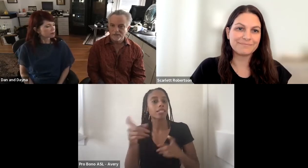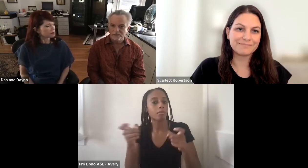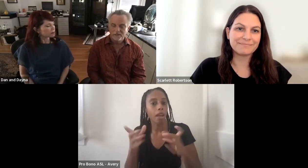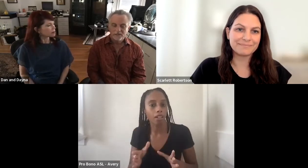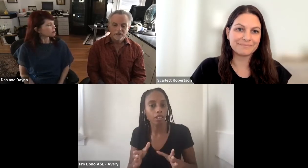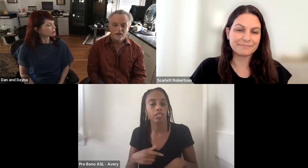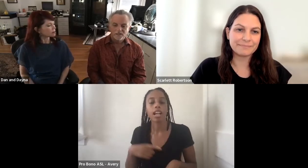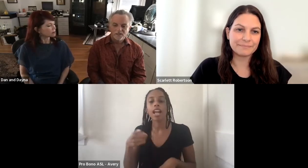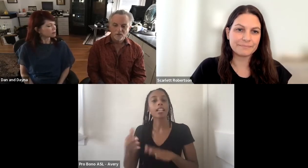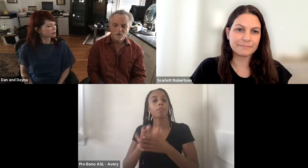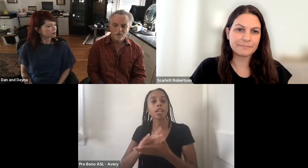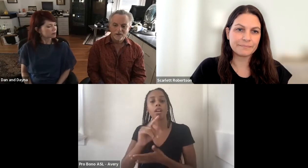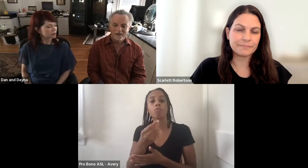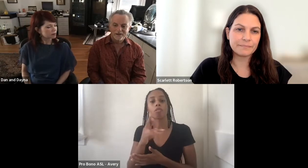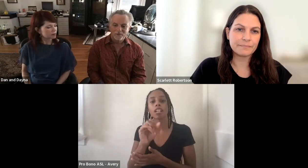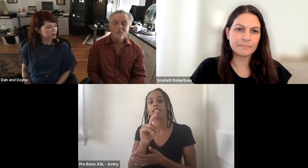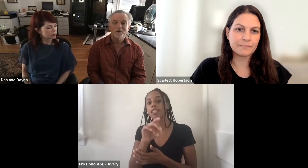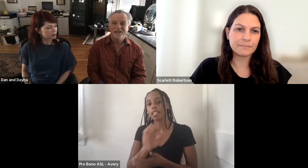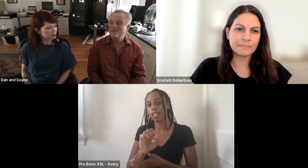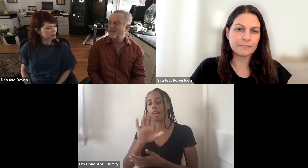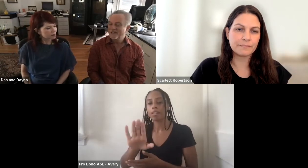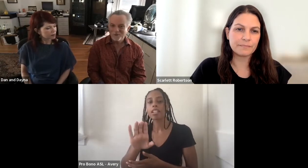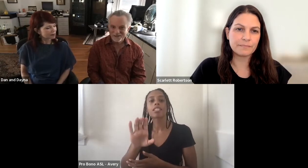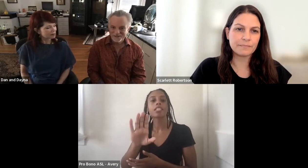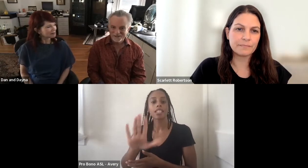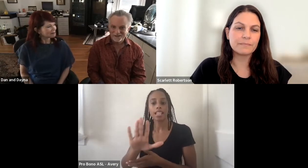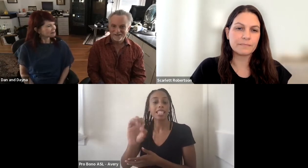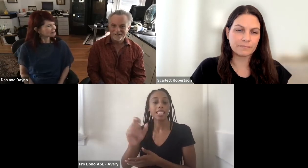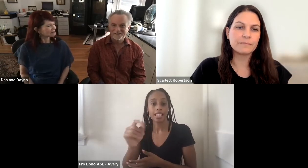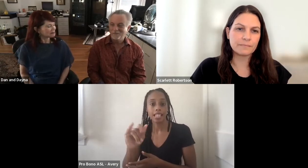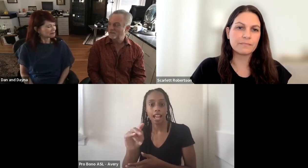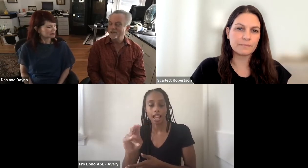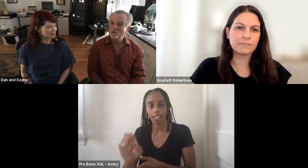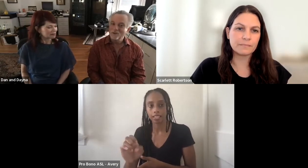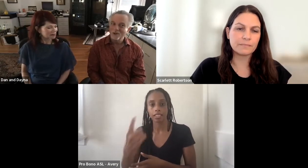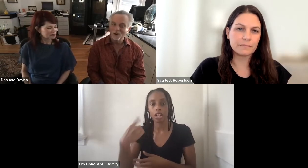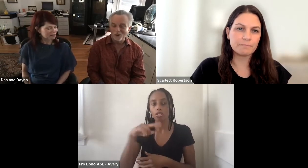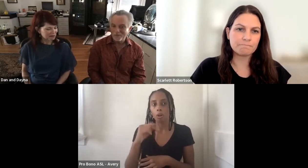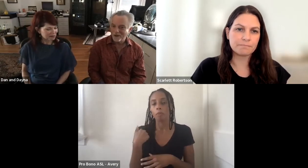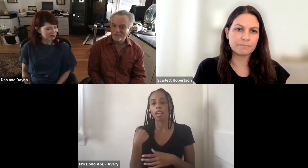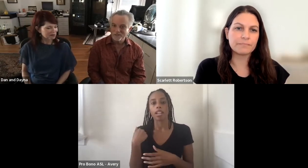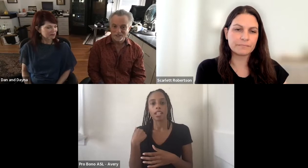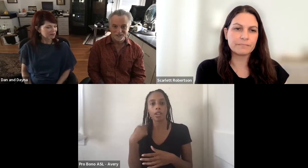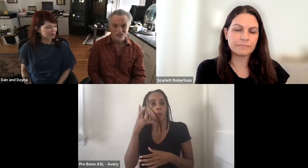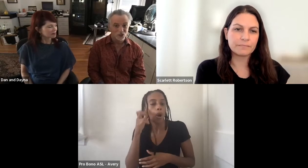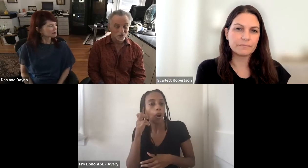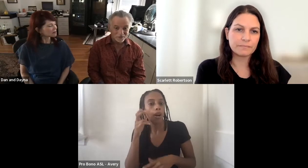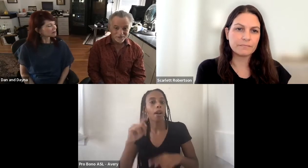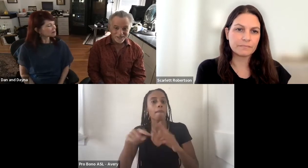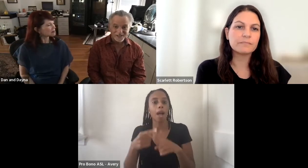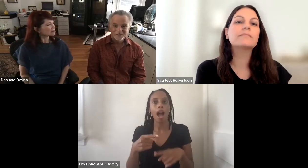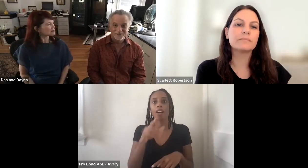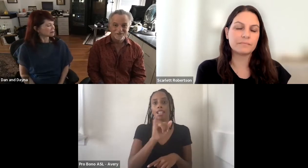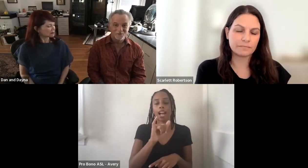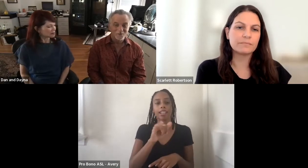estate as well. So we weren't inundated with it, and some of it we had heard about, such as the